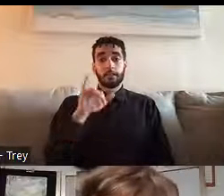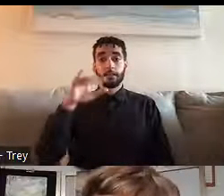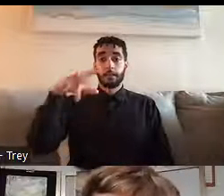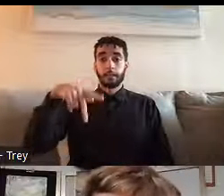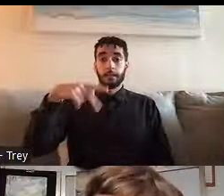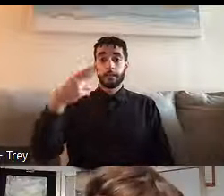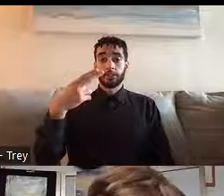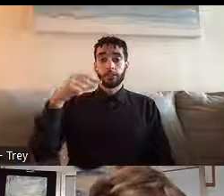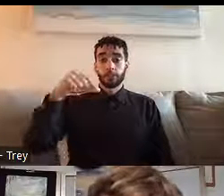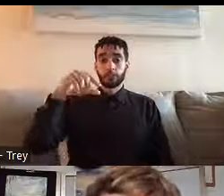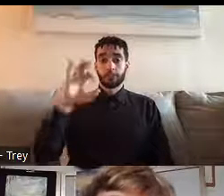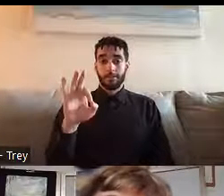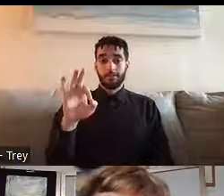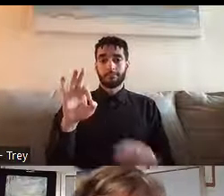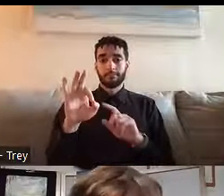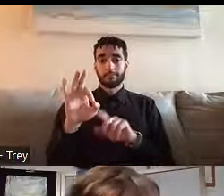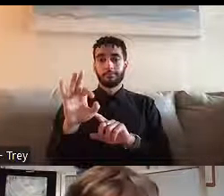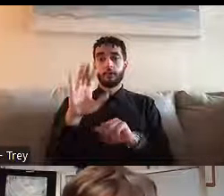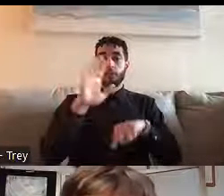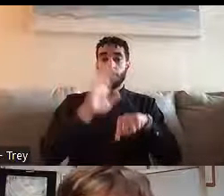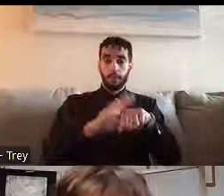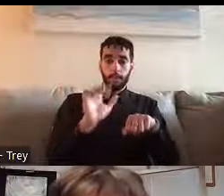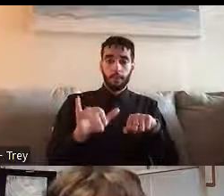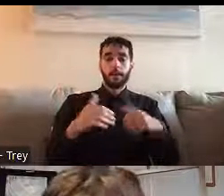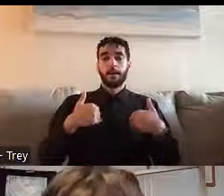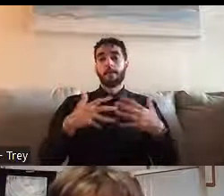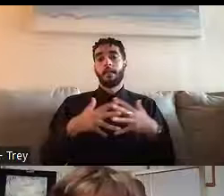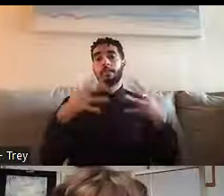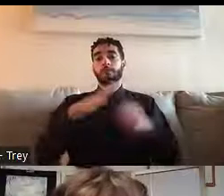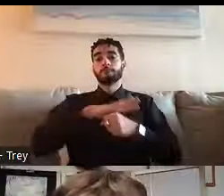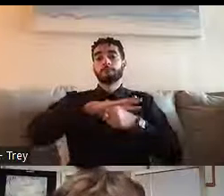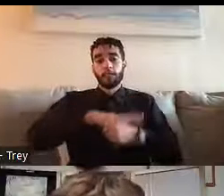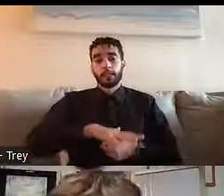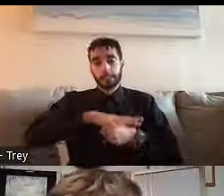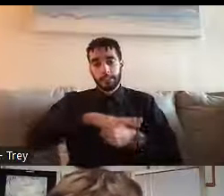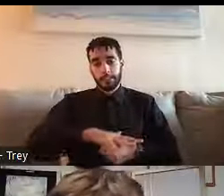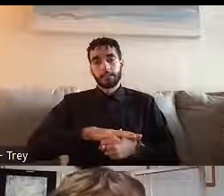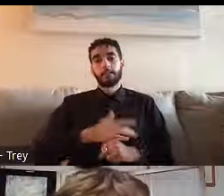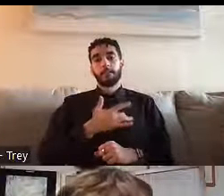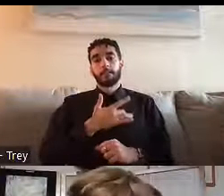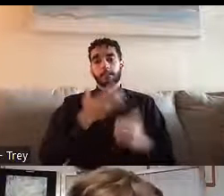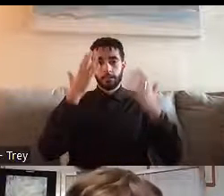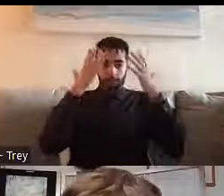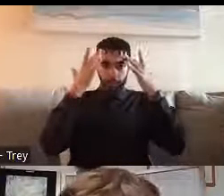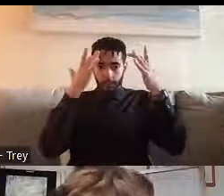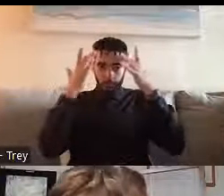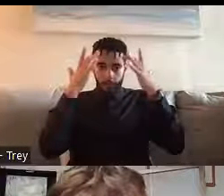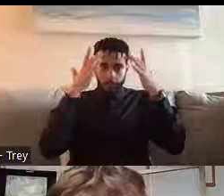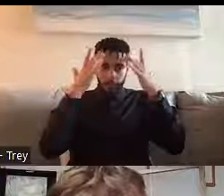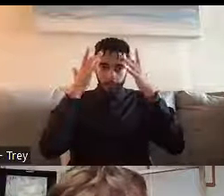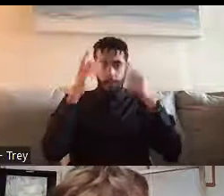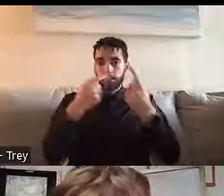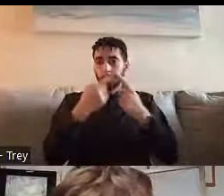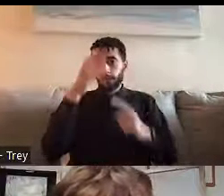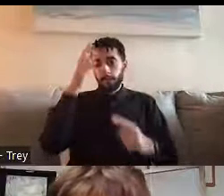PHQ-9. Many suffer from high stress, feelings of being overwhelmed, anxiety about the future, other negative